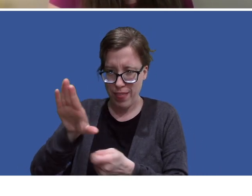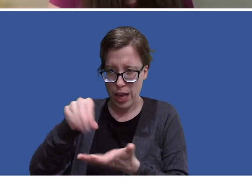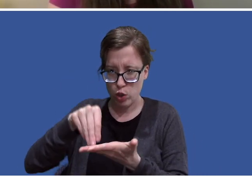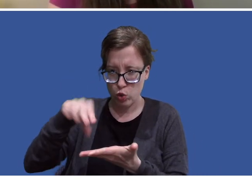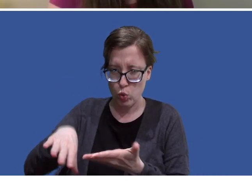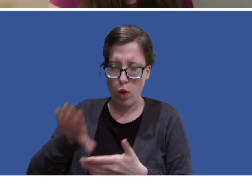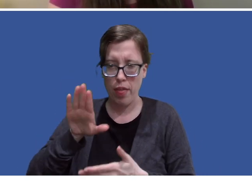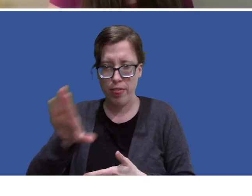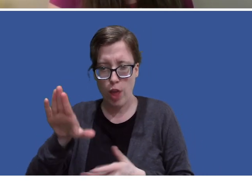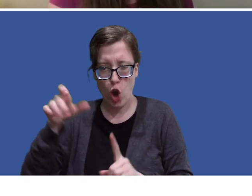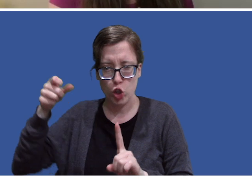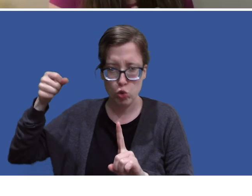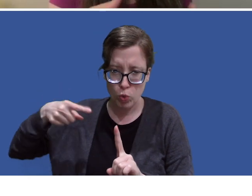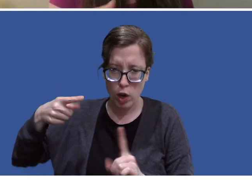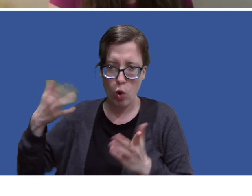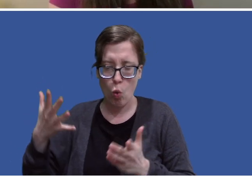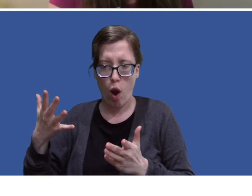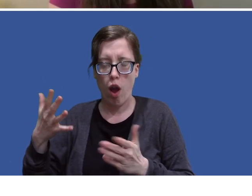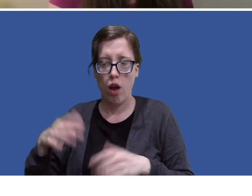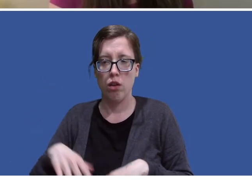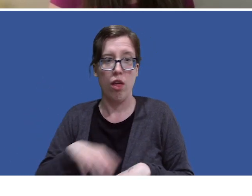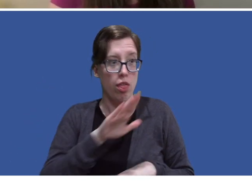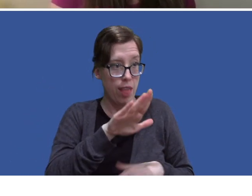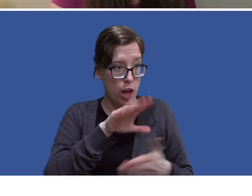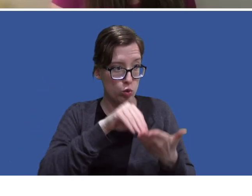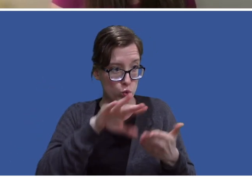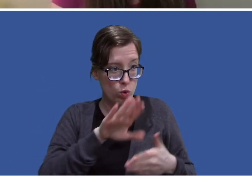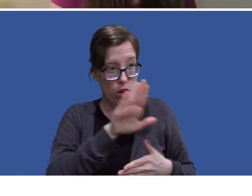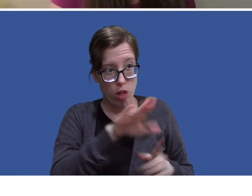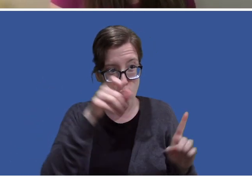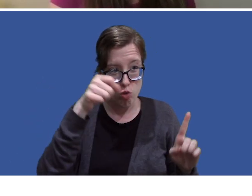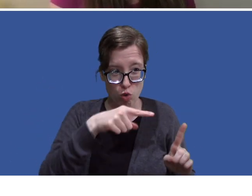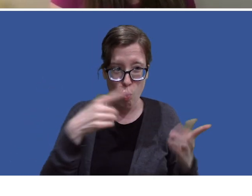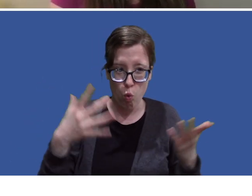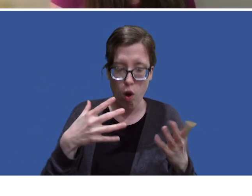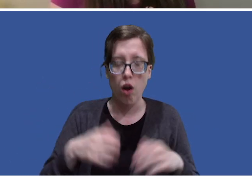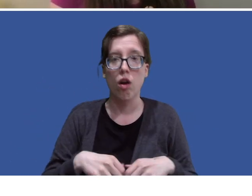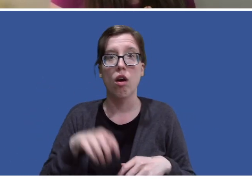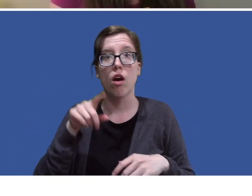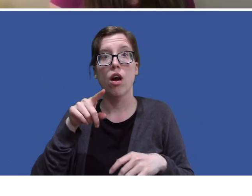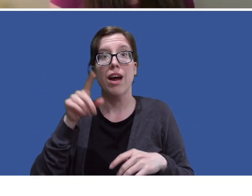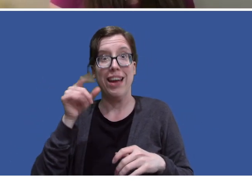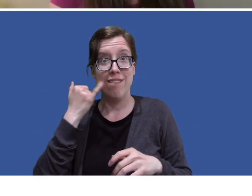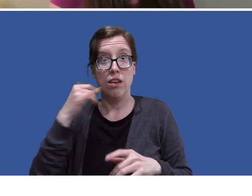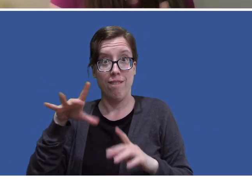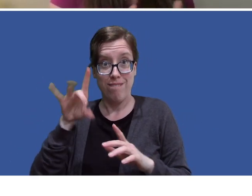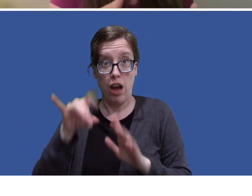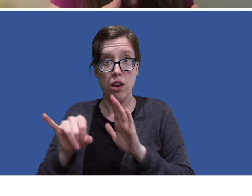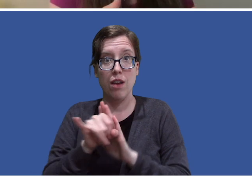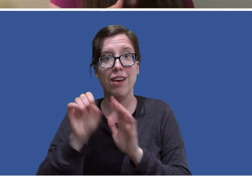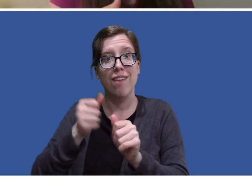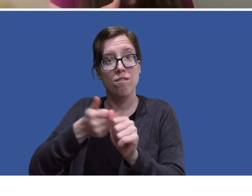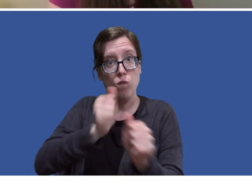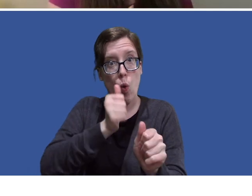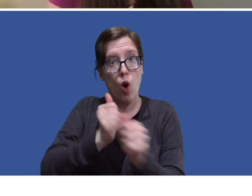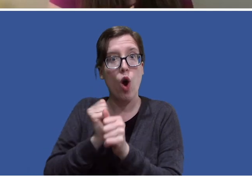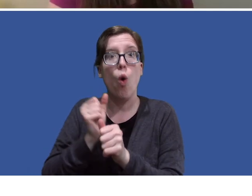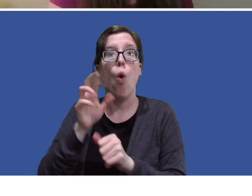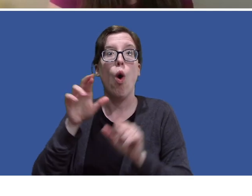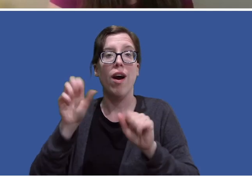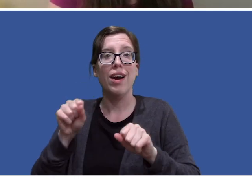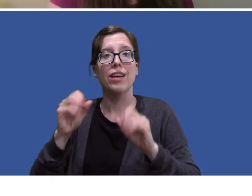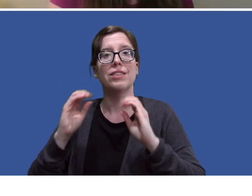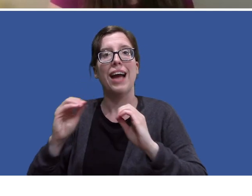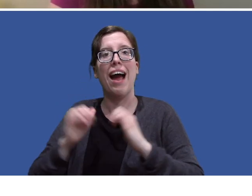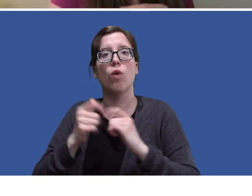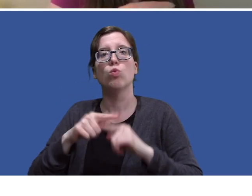things or to start working through those things with that student and helping that student learn how to advocate for what he